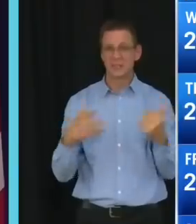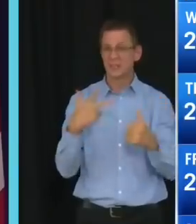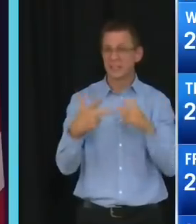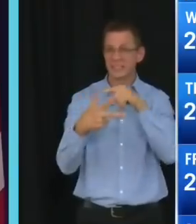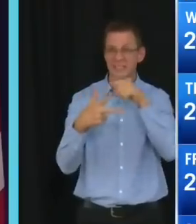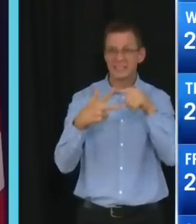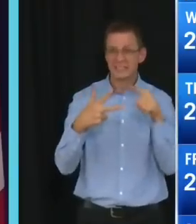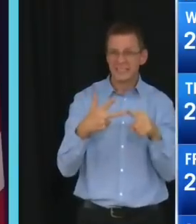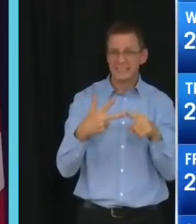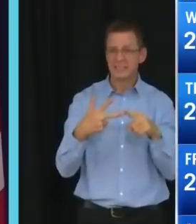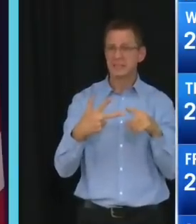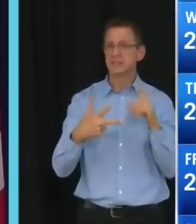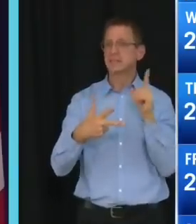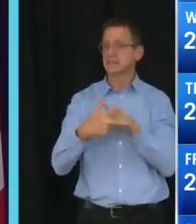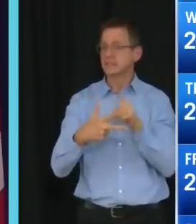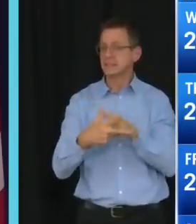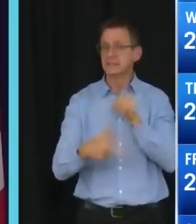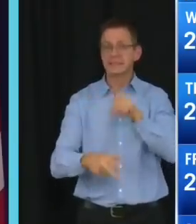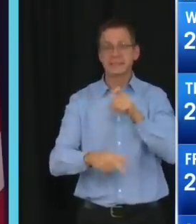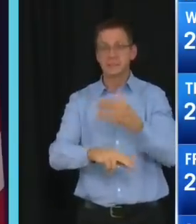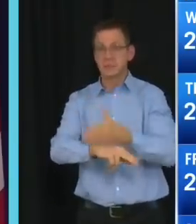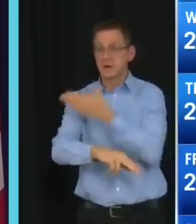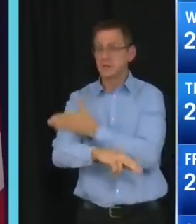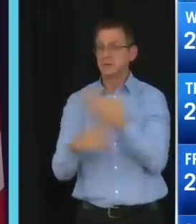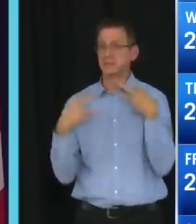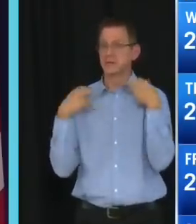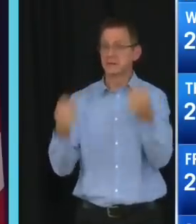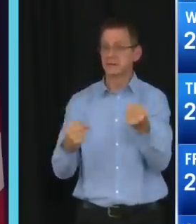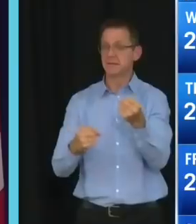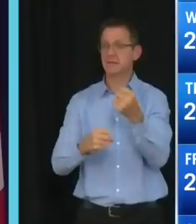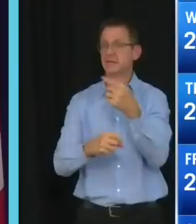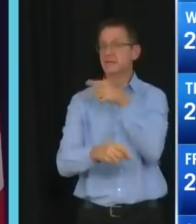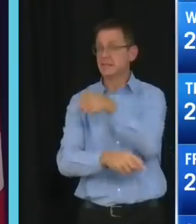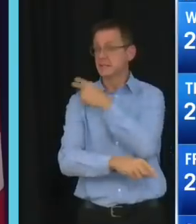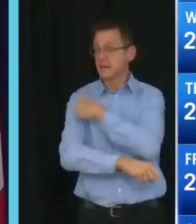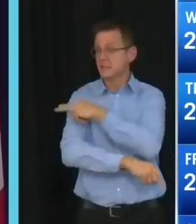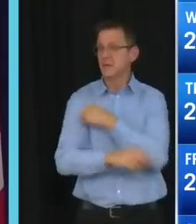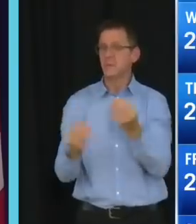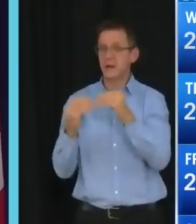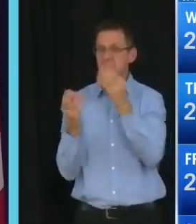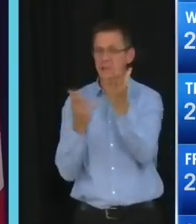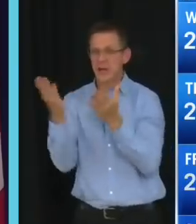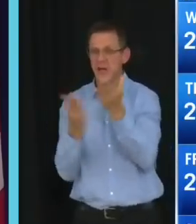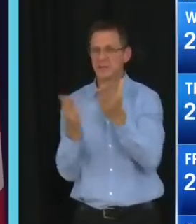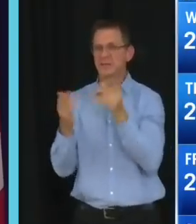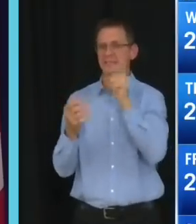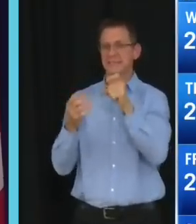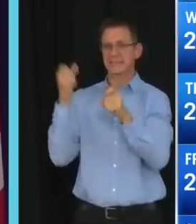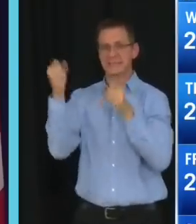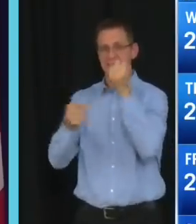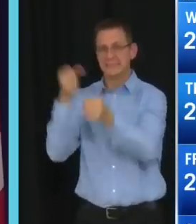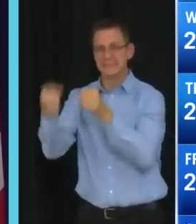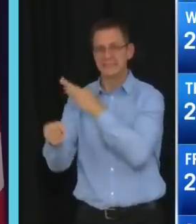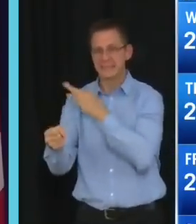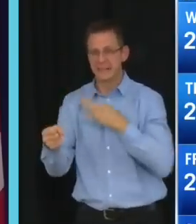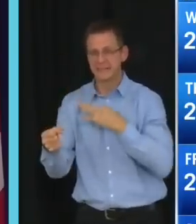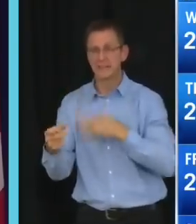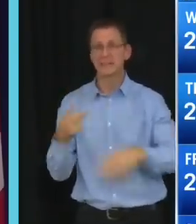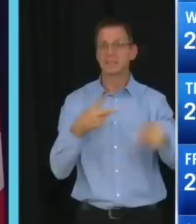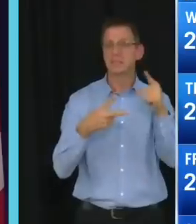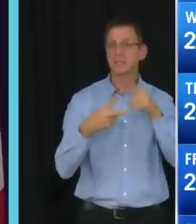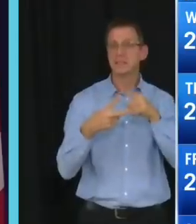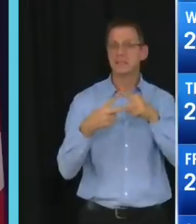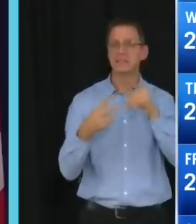healthcare capacity. Secondly, reduce transmission of the virus by reducing interaction with other people.